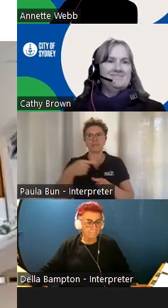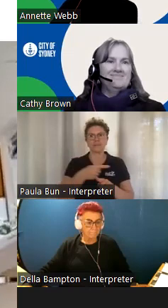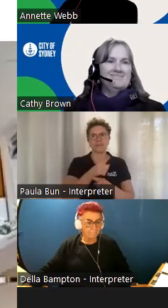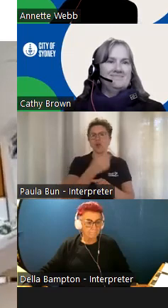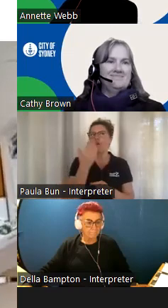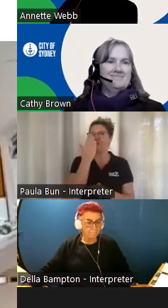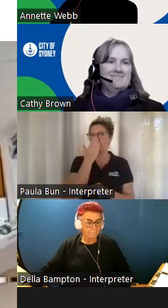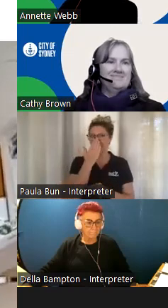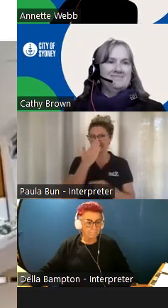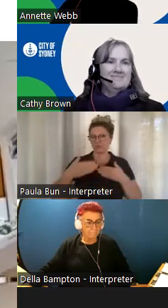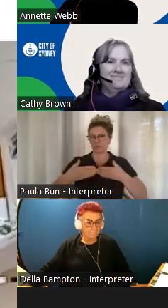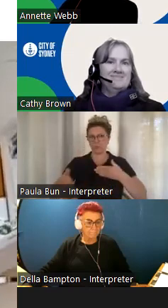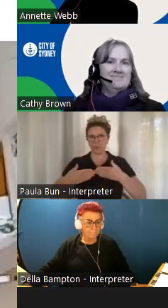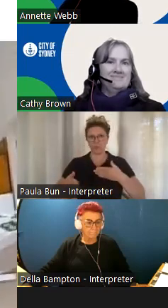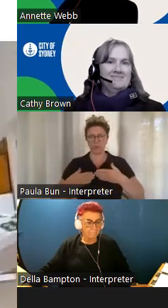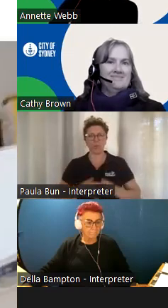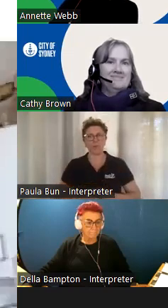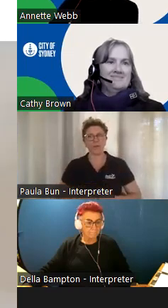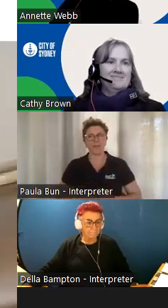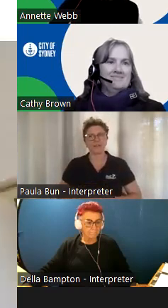the kitchen.